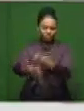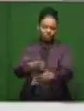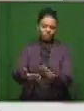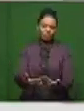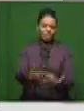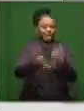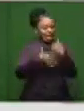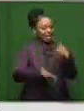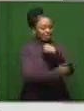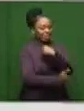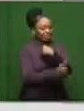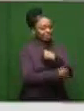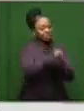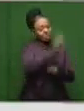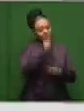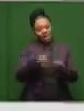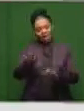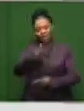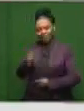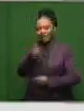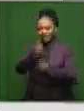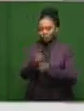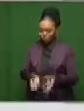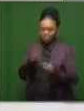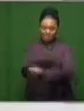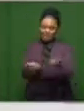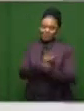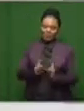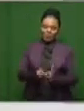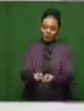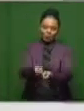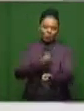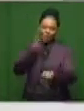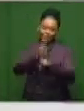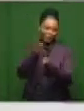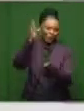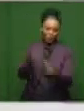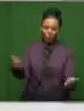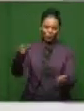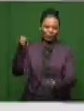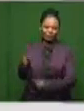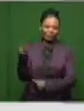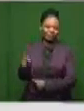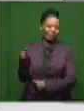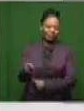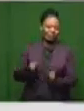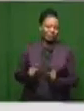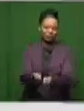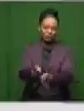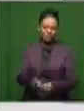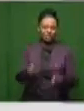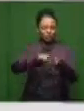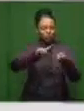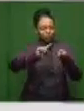africa and the african region as rapidly as we can and scale up as rapidly as we can and we need to build the community's